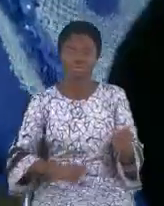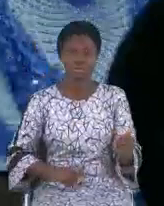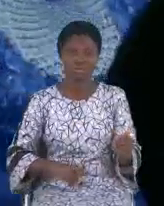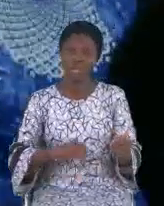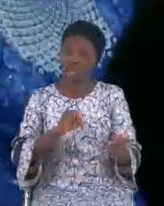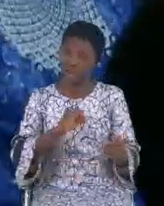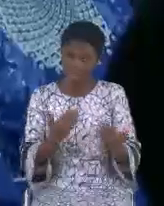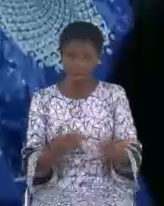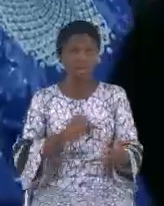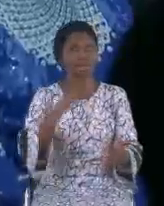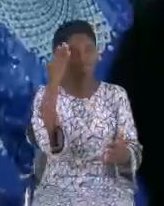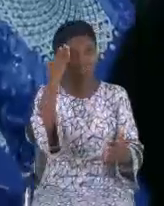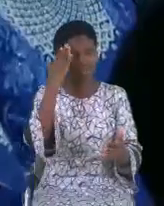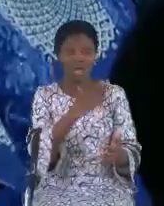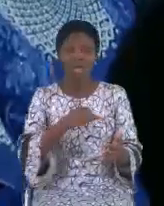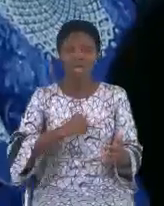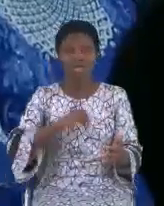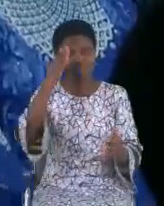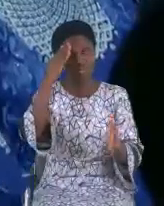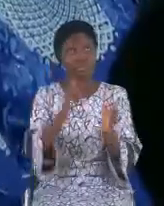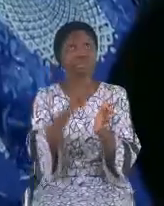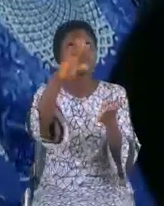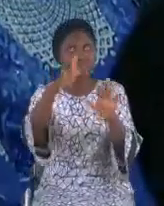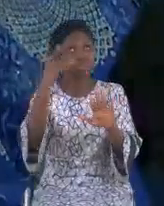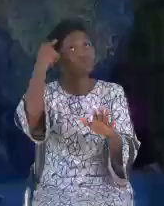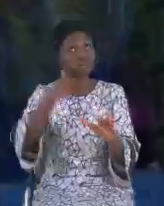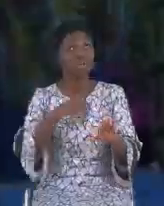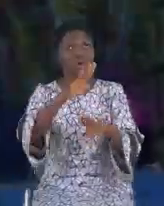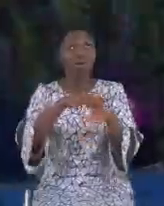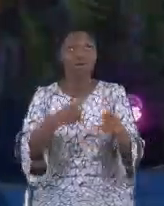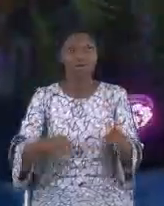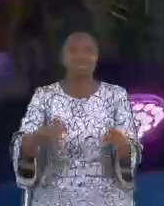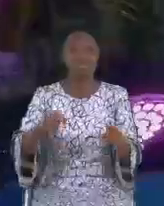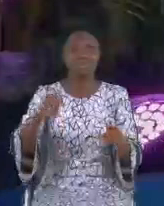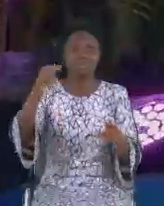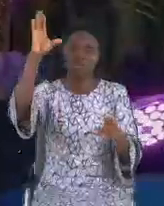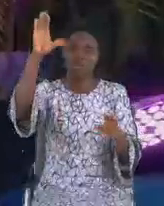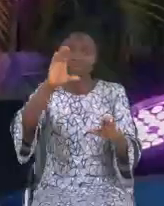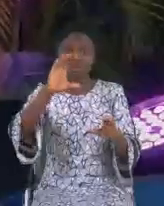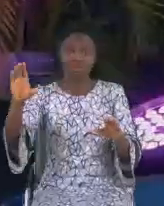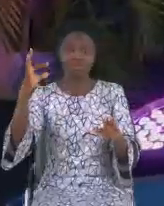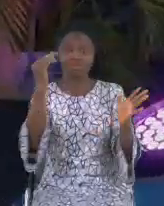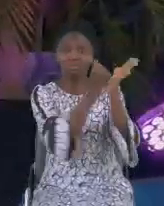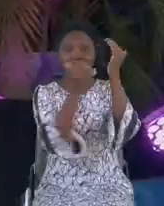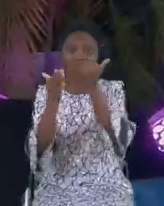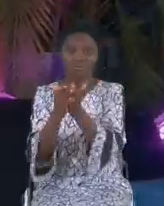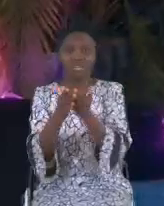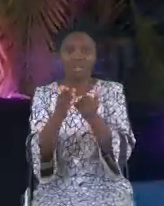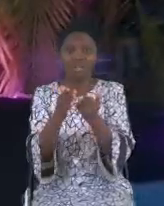know. And I know that you died for me on the cross of Calvary. I will not be ruined